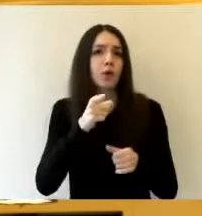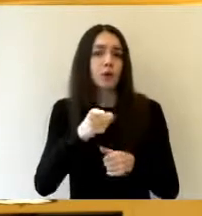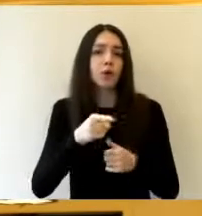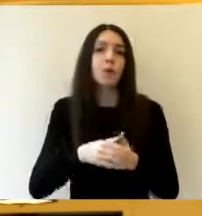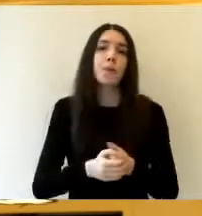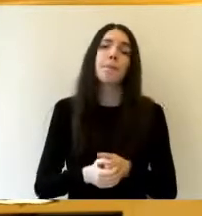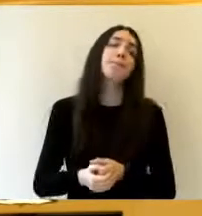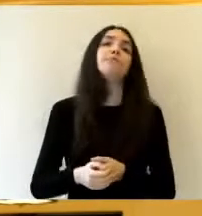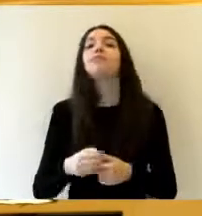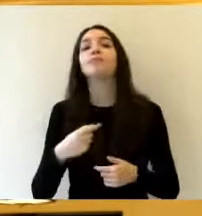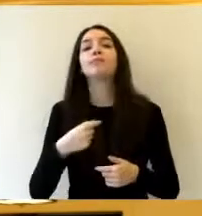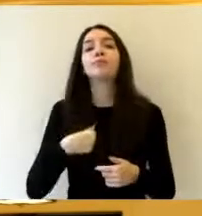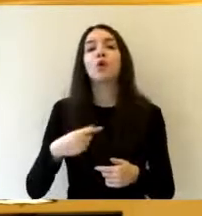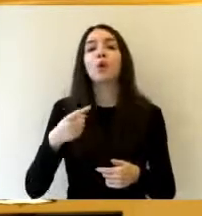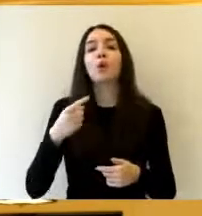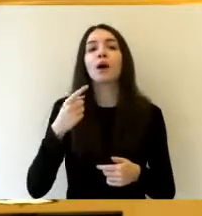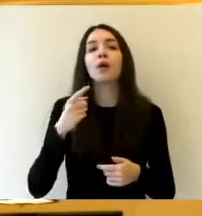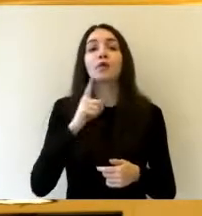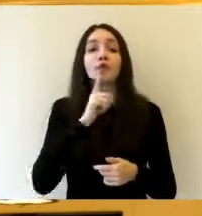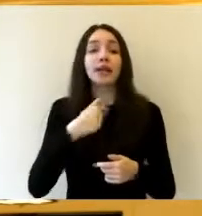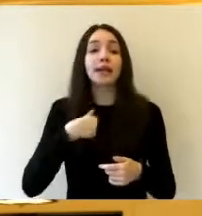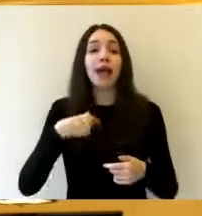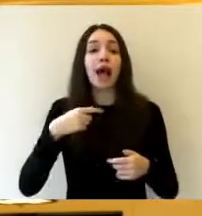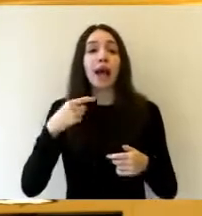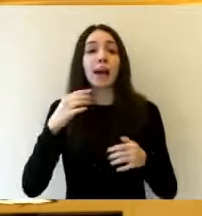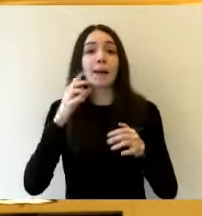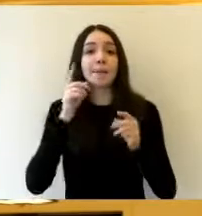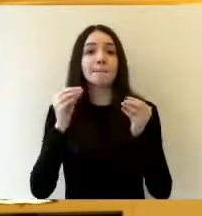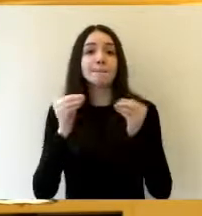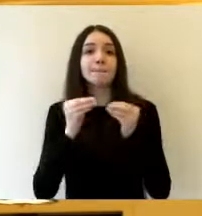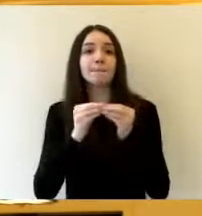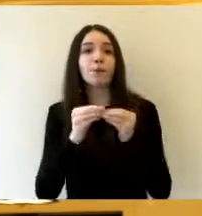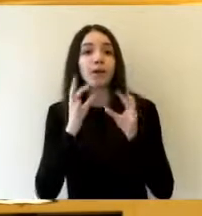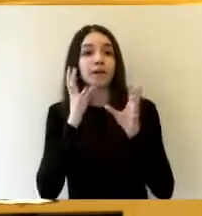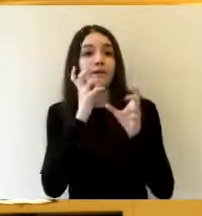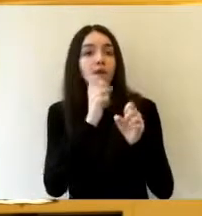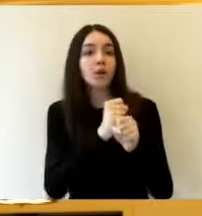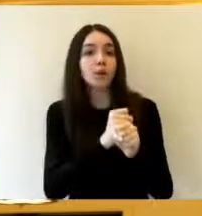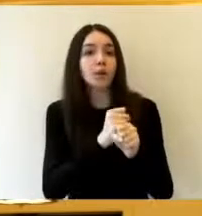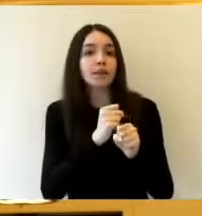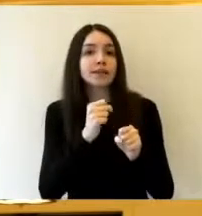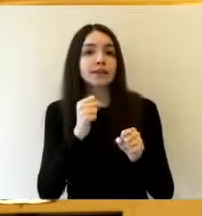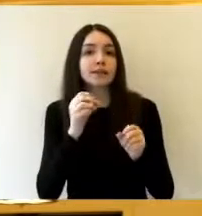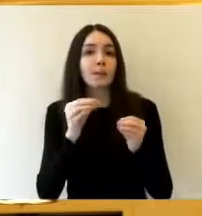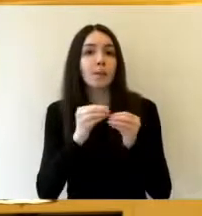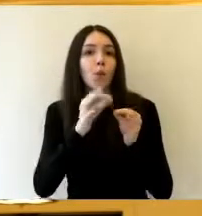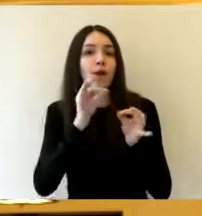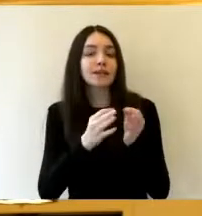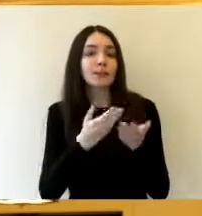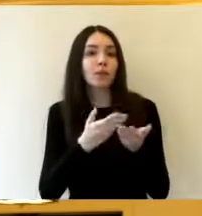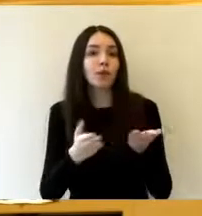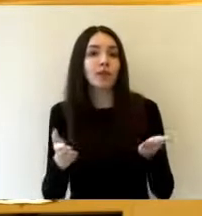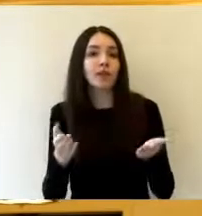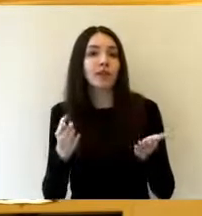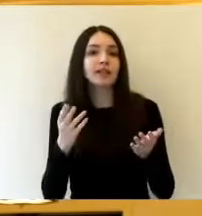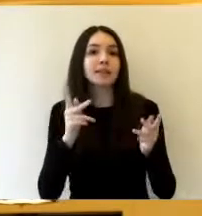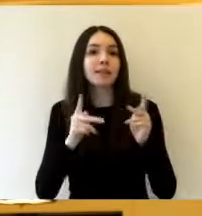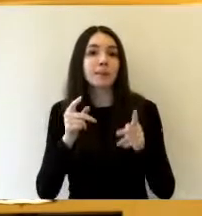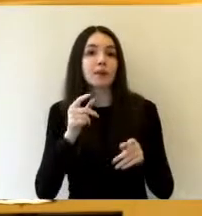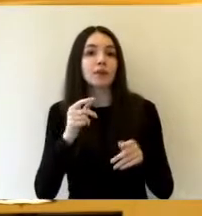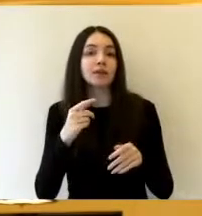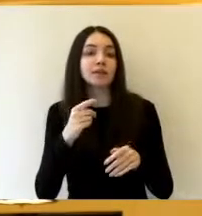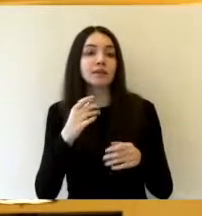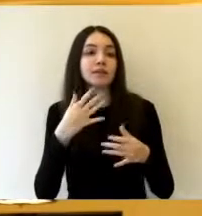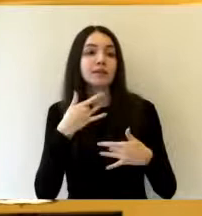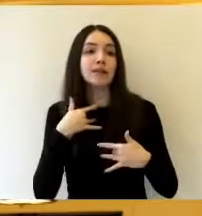things that I think should be monumental, things that I think people should care about, but I think are maybe overlooked. And I think there's like a misconception about stone carvers